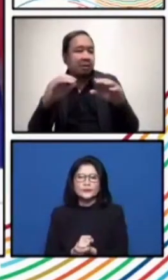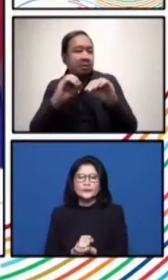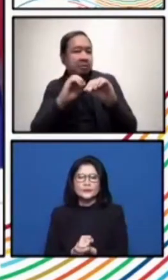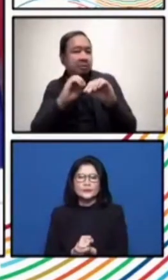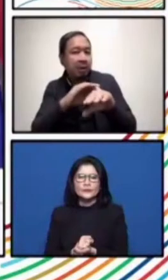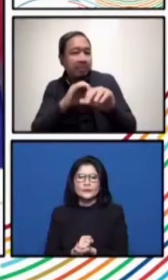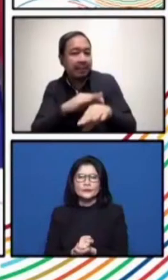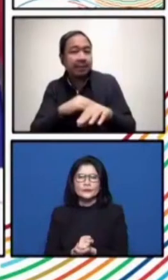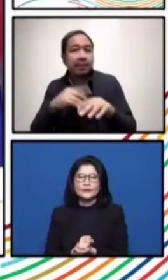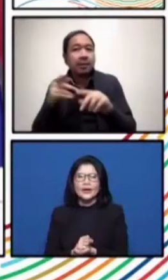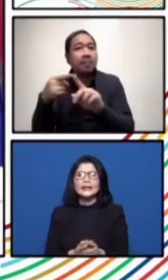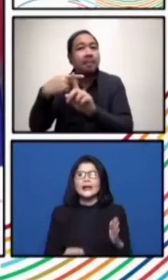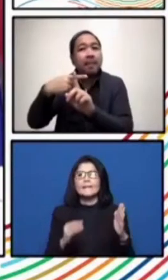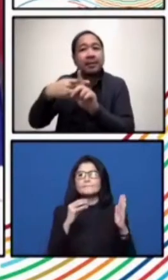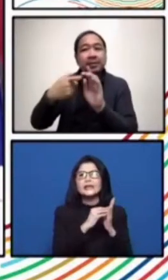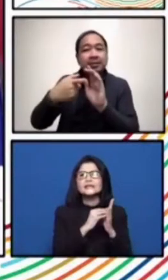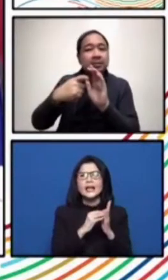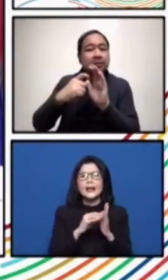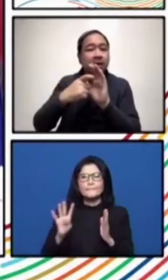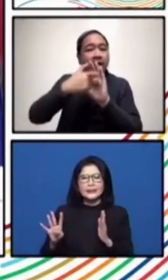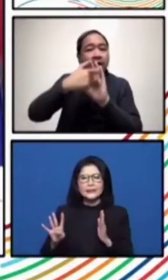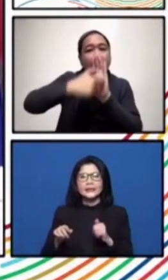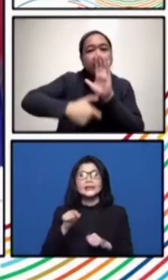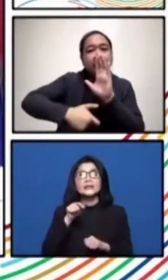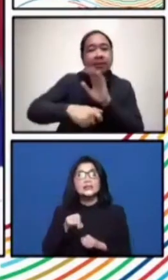article 4.3 on